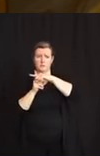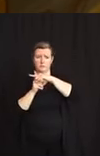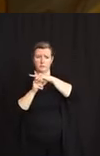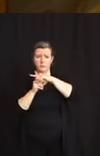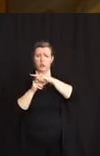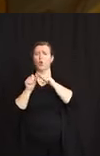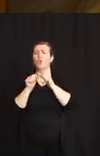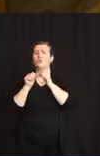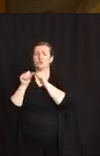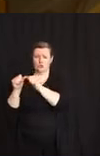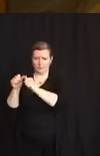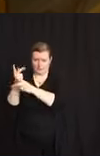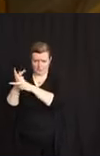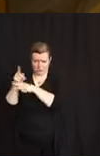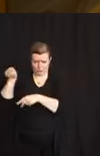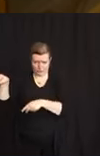and